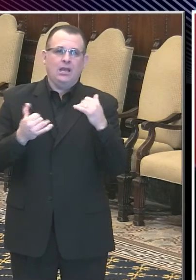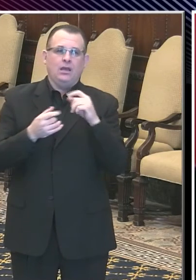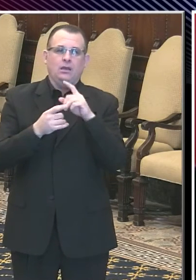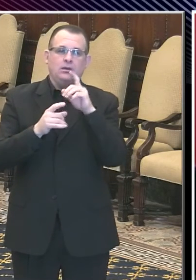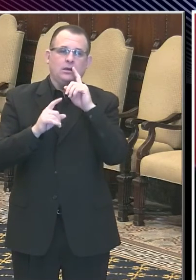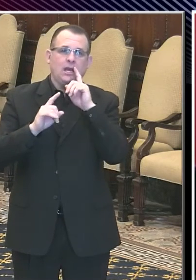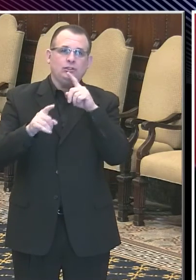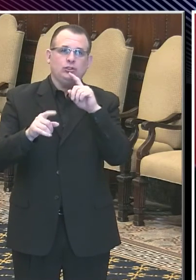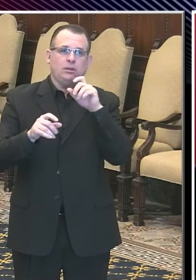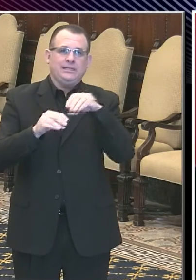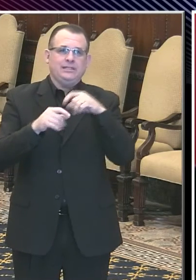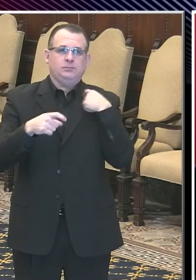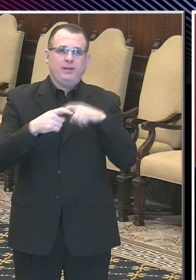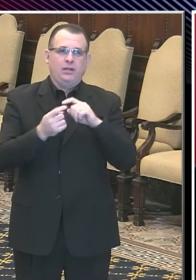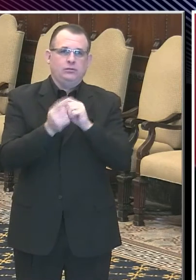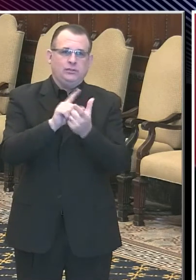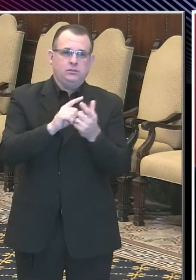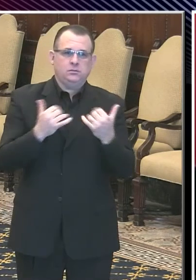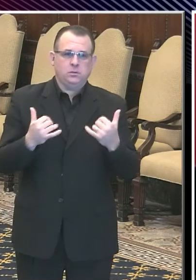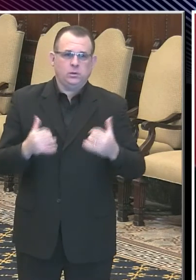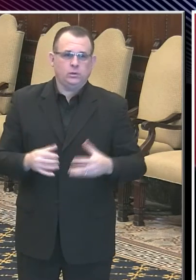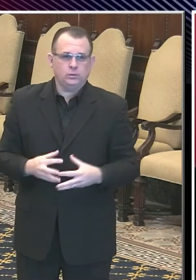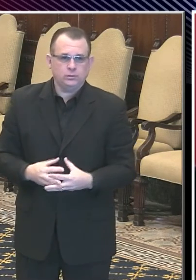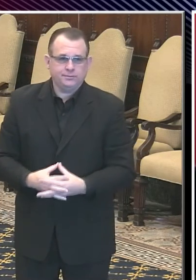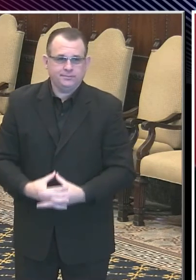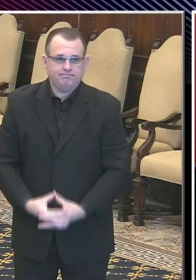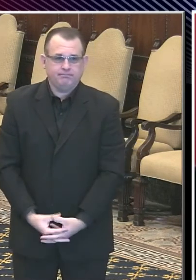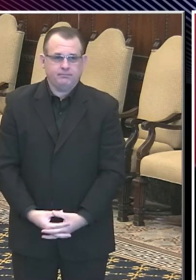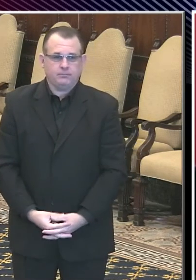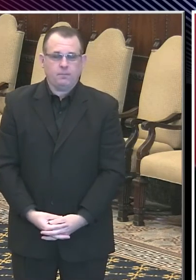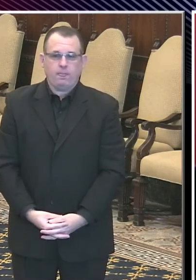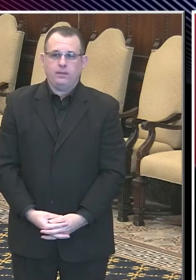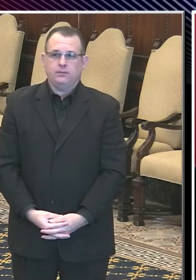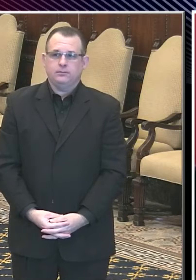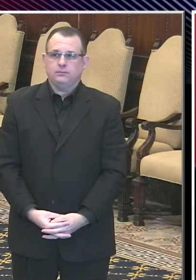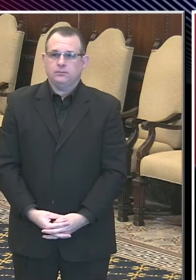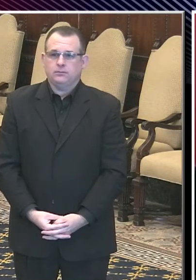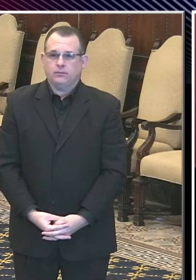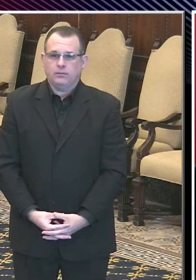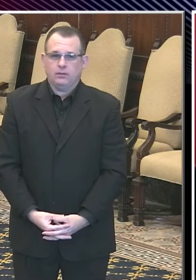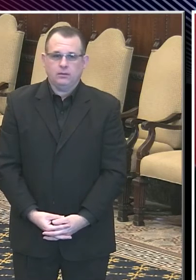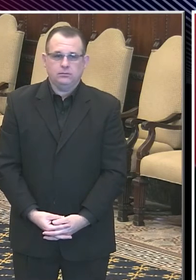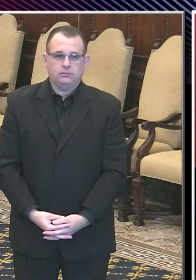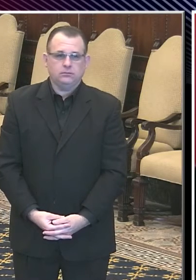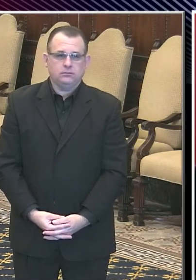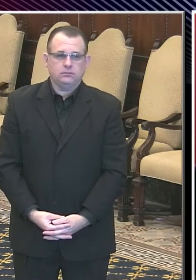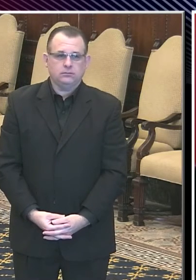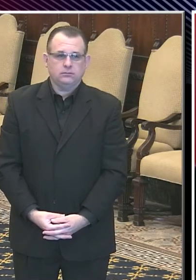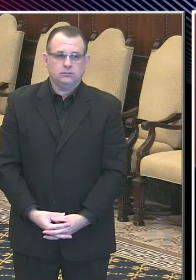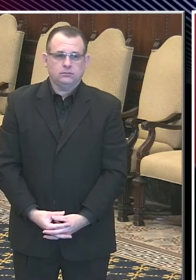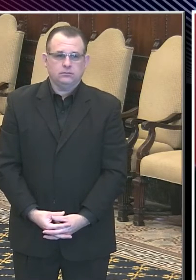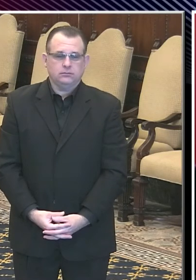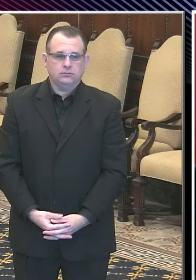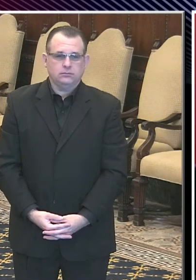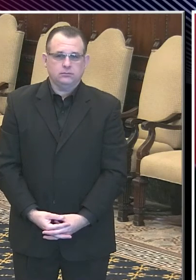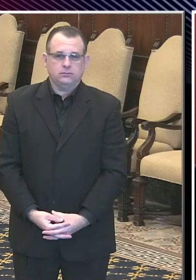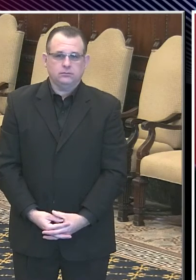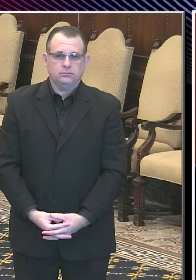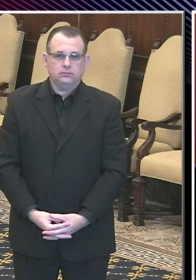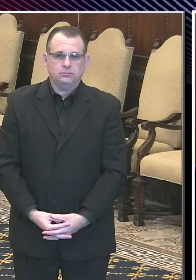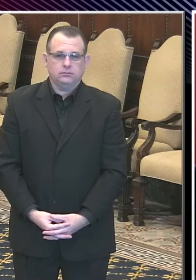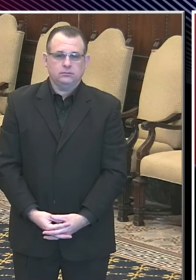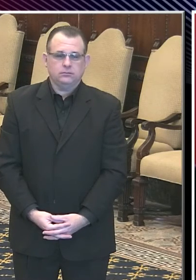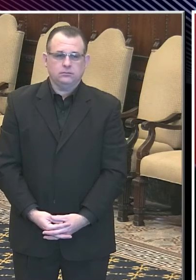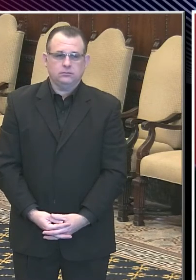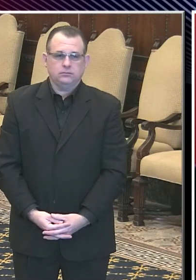o están encontrando que les han puesto la cerradura en sus propiedades, tienen que llamar al 911 porque estos actos son ilegales